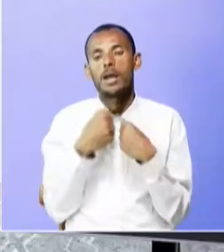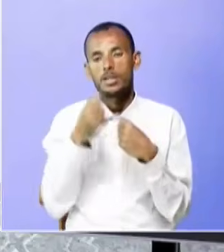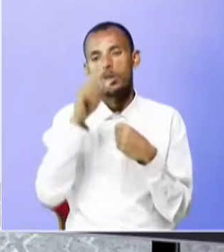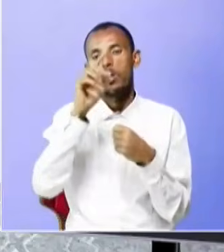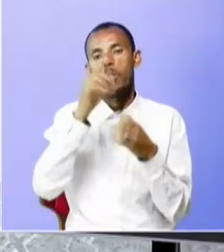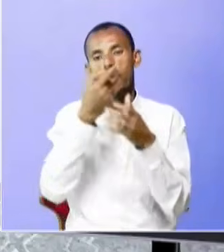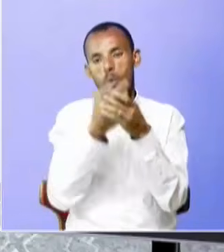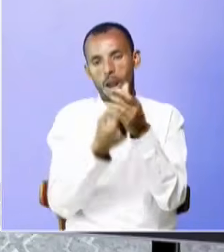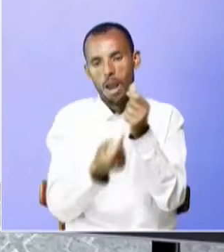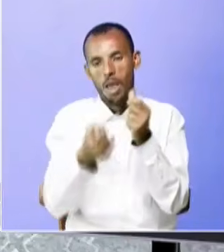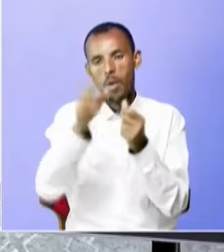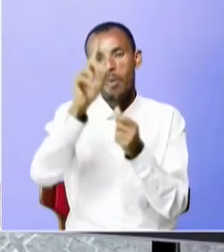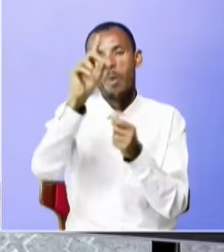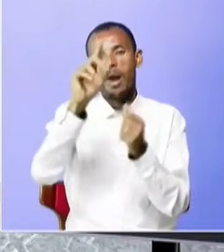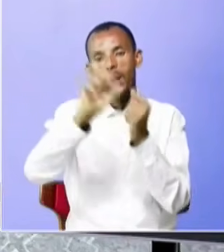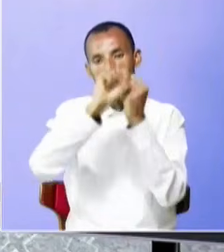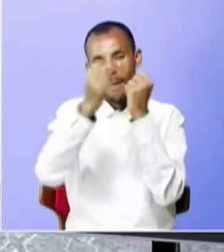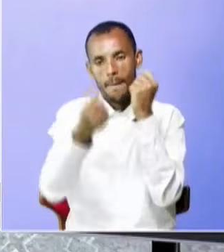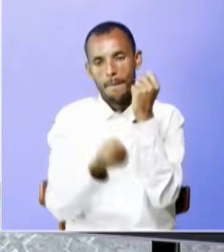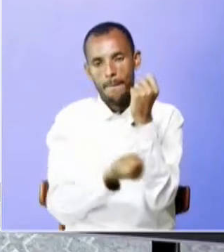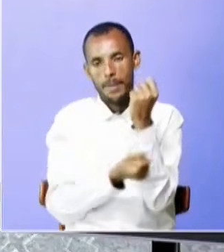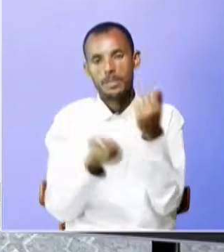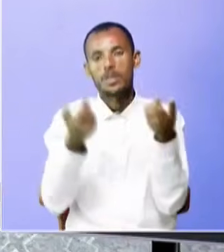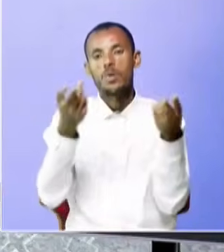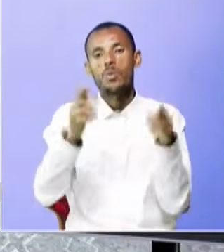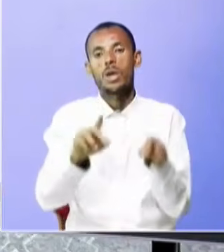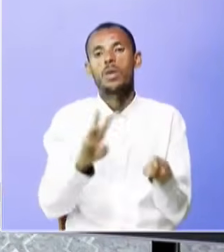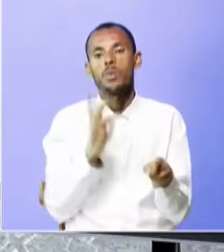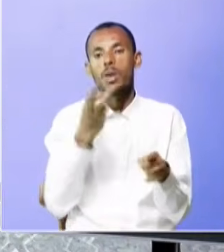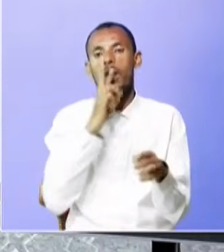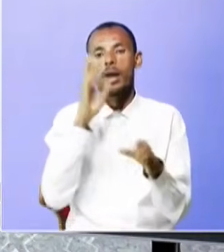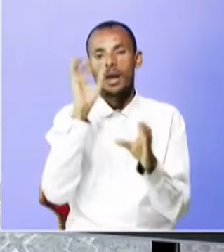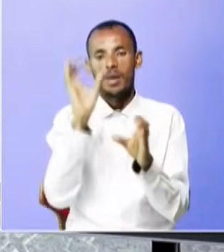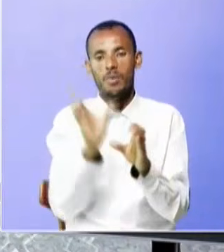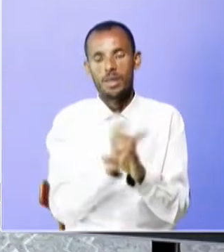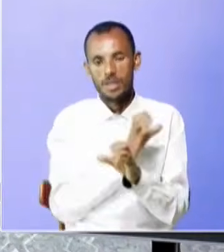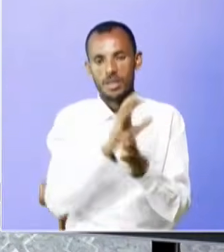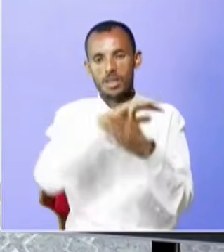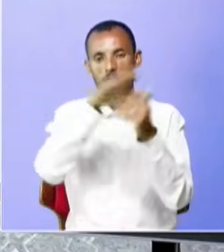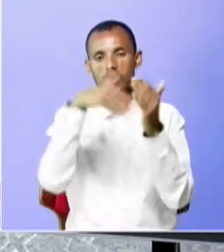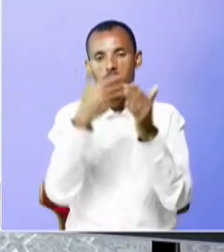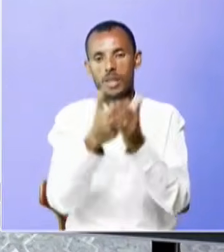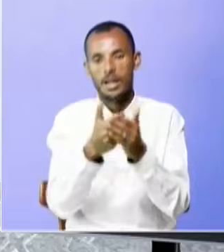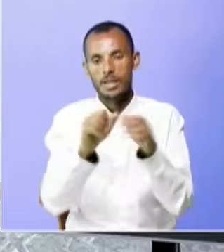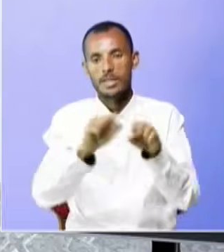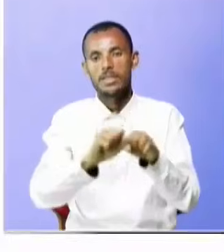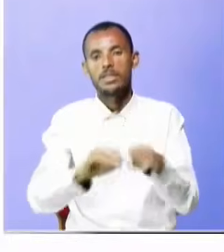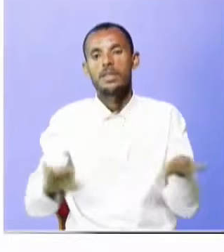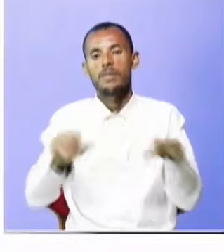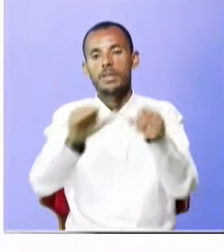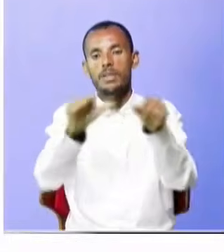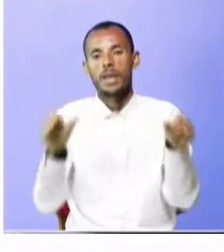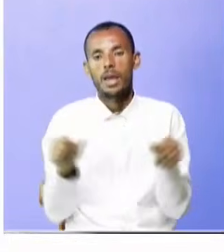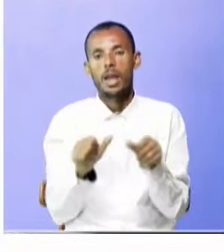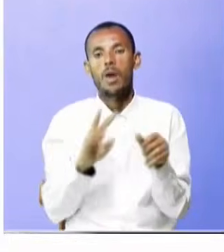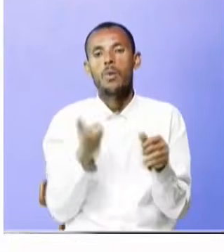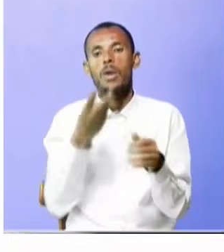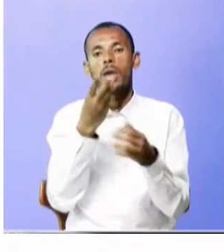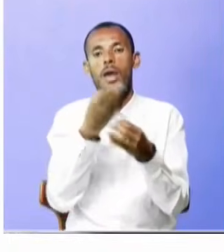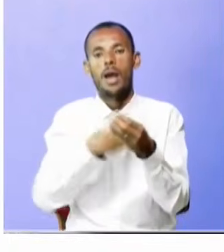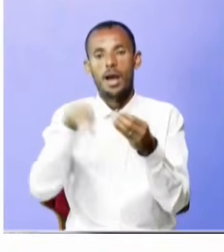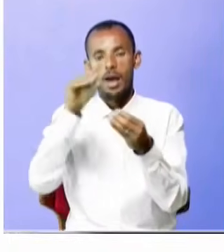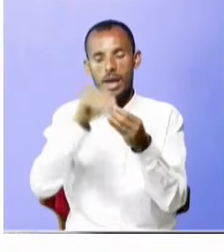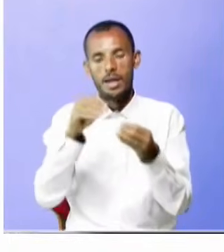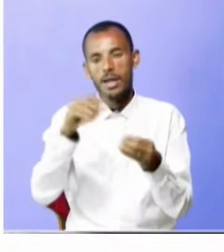base. Okay, so whenever we are calculating the total surface area, we need to add the lateral